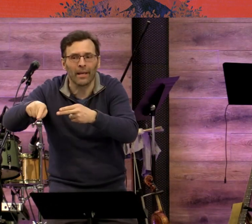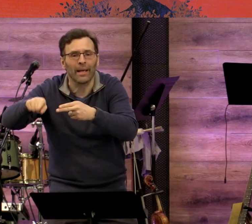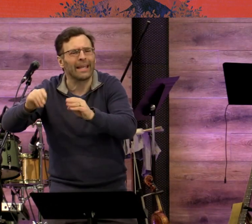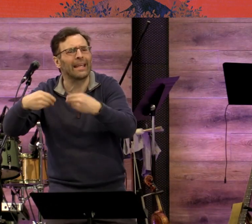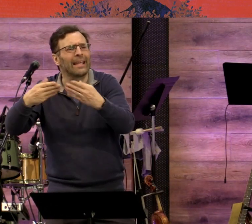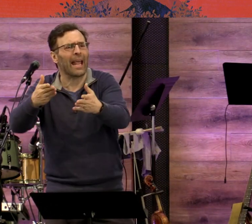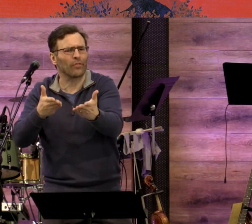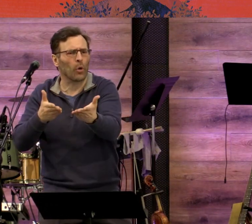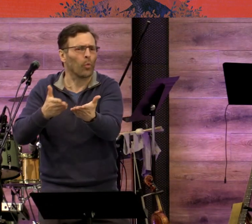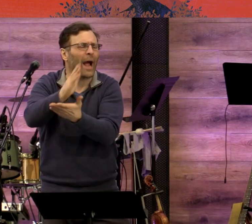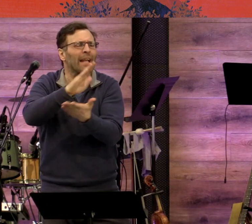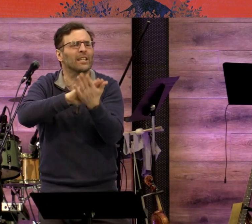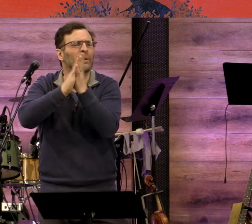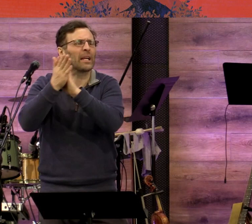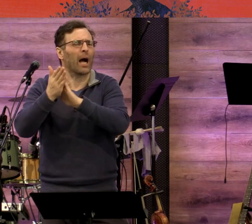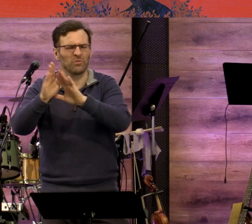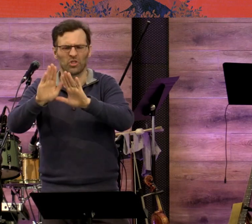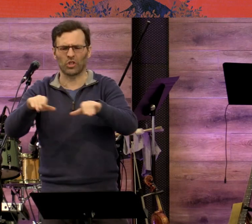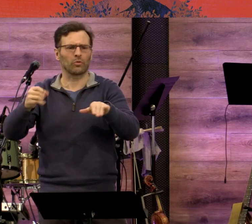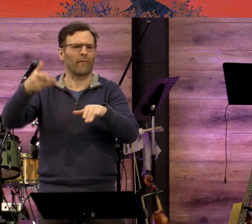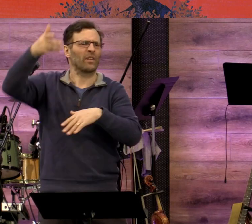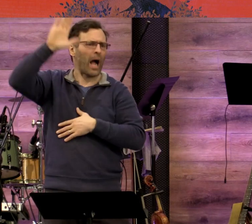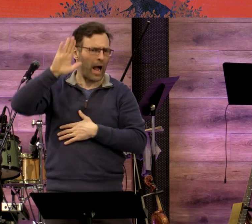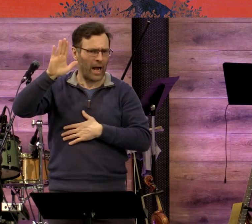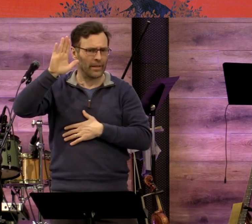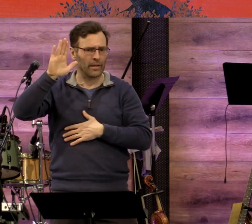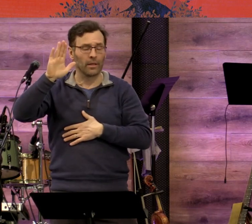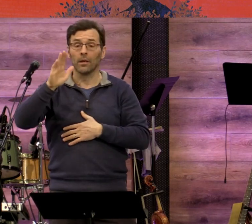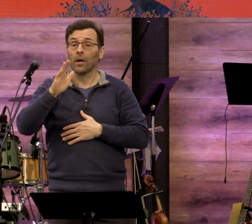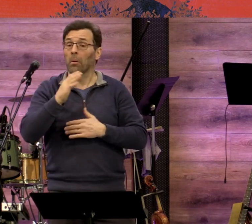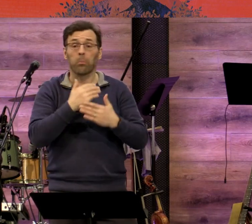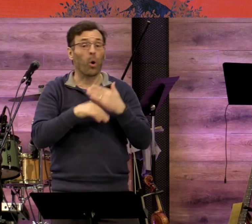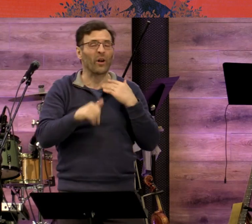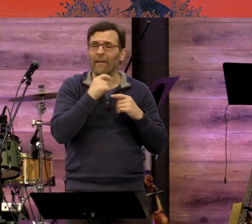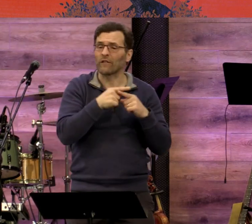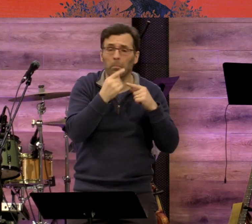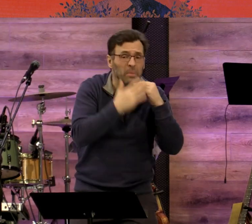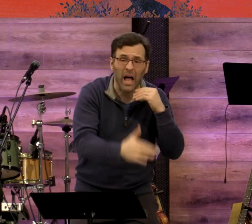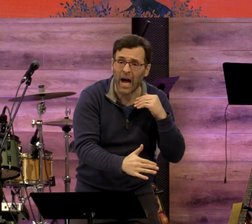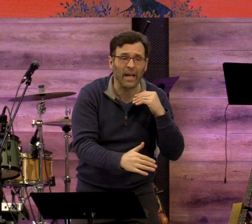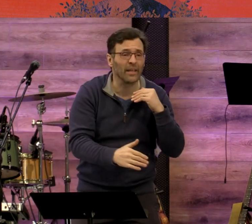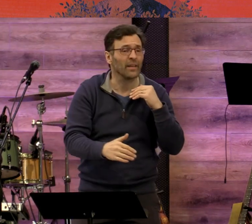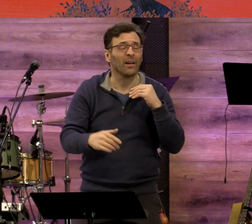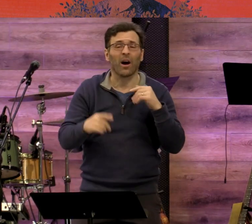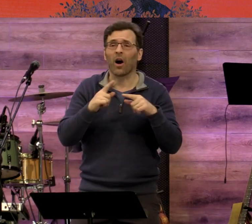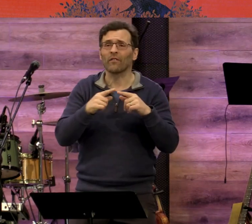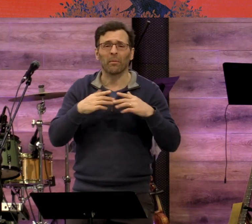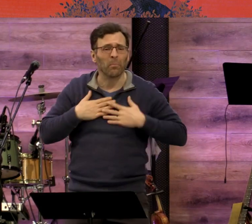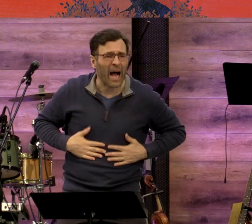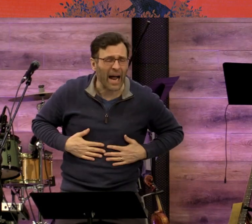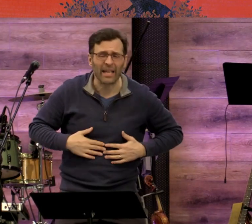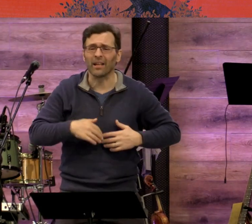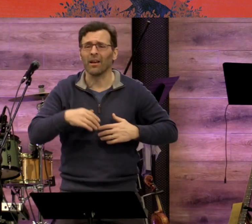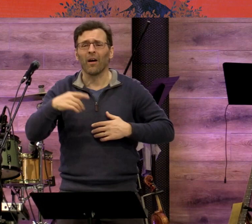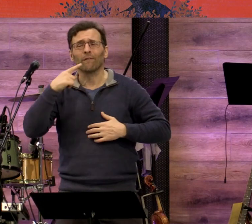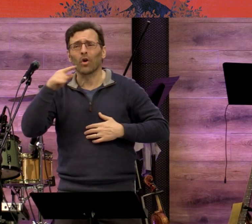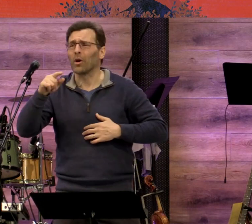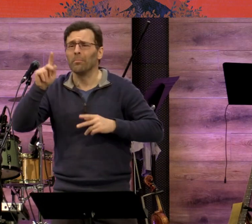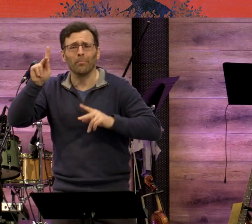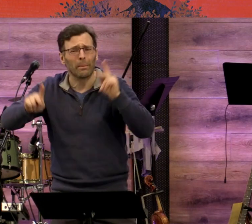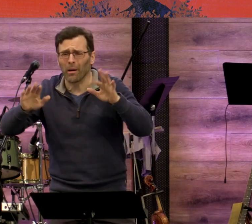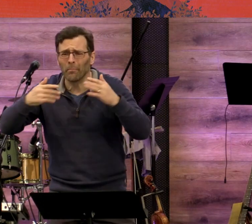gave the right to become children of God, who were born not of blood, nor of the will of the flesh, nor of the will of